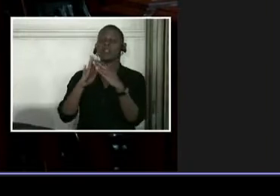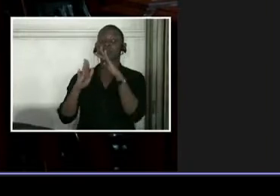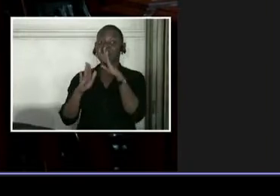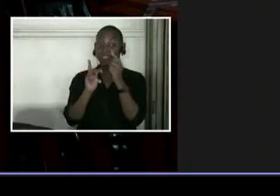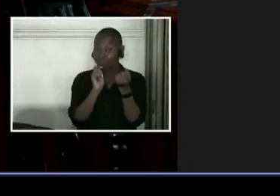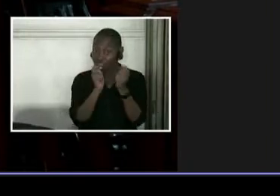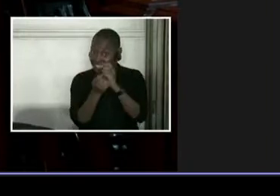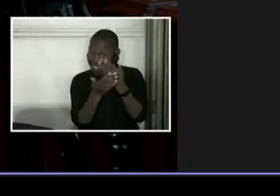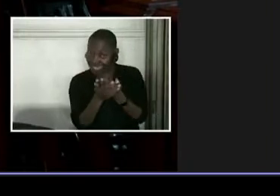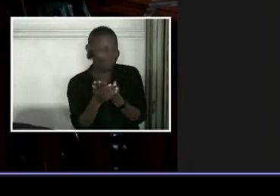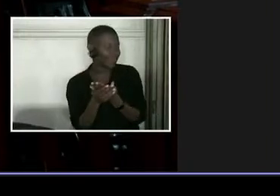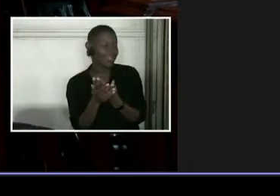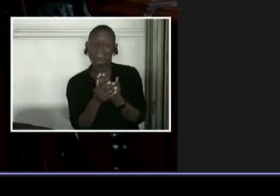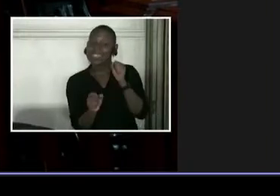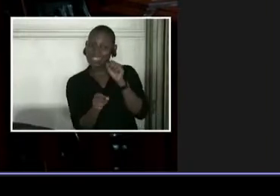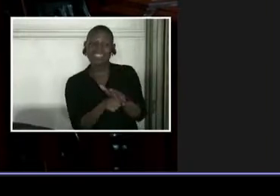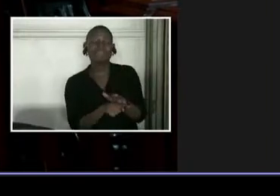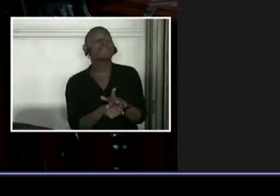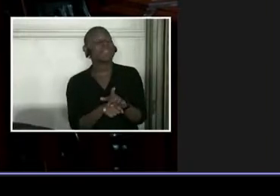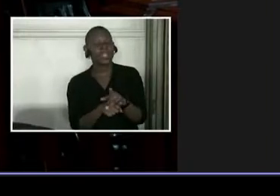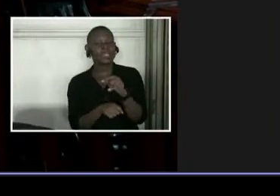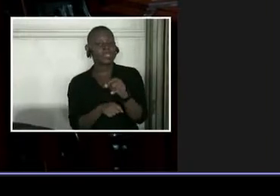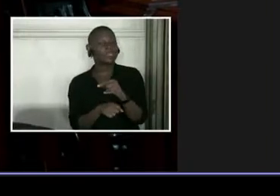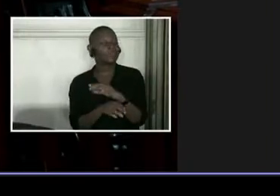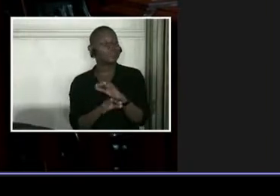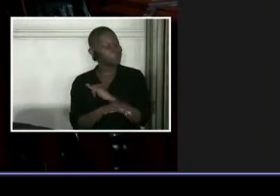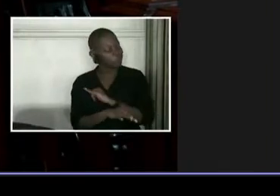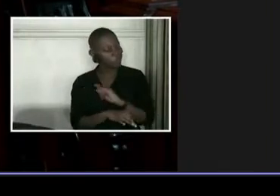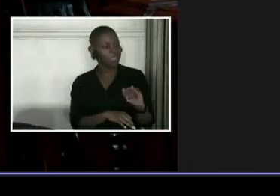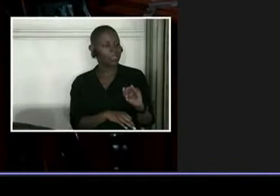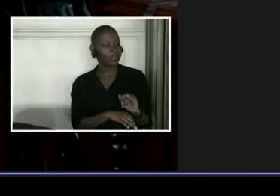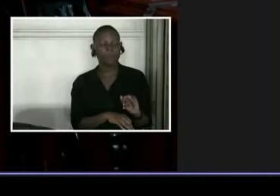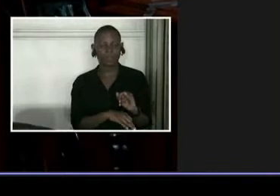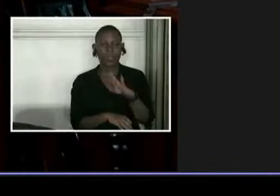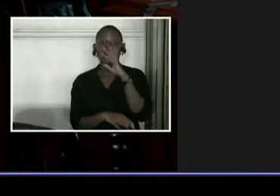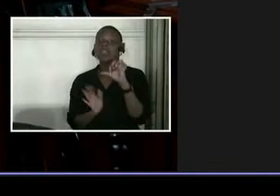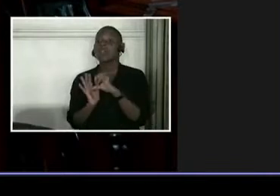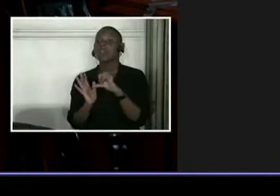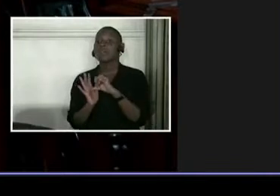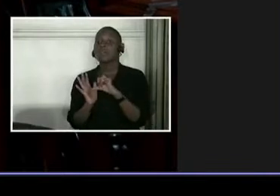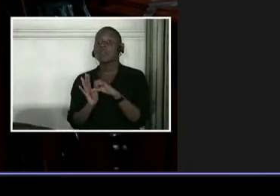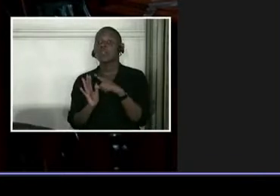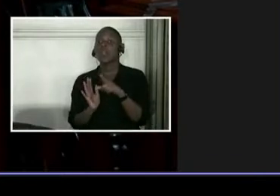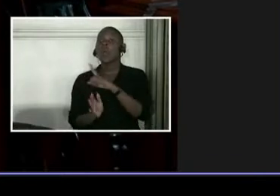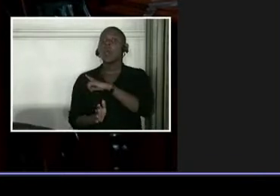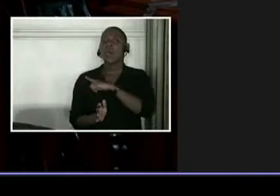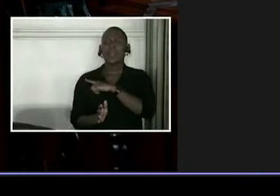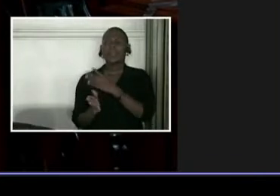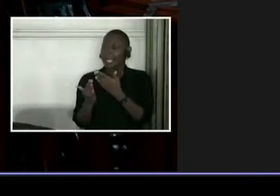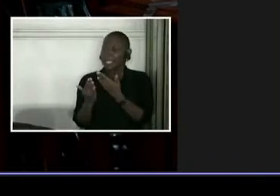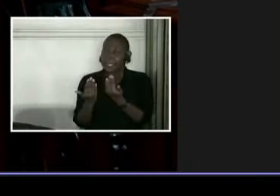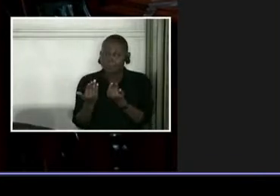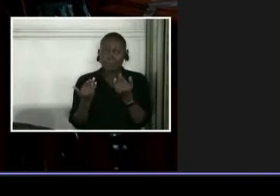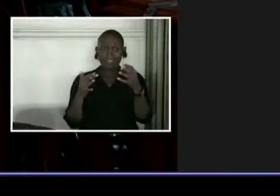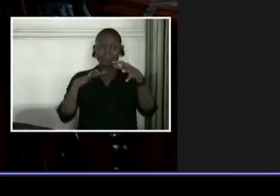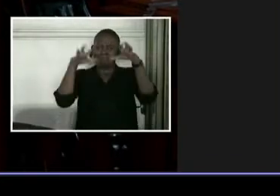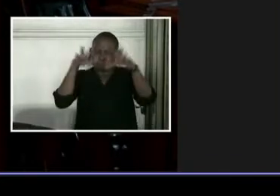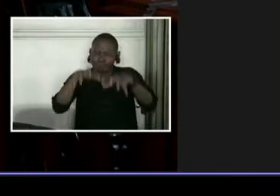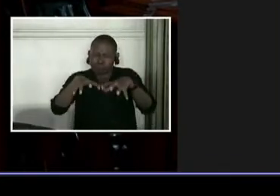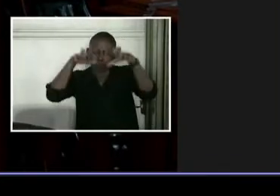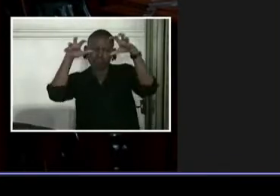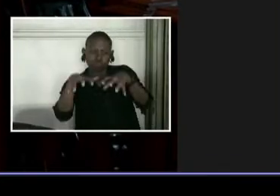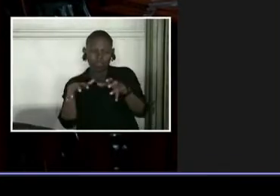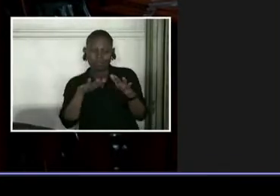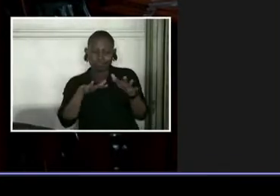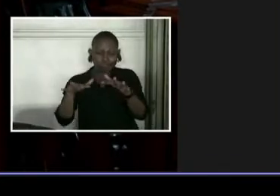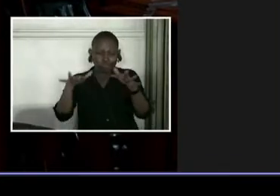irreversible, and its impact will be felt for many years to come. Importantly, unexpected natural disasters do impact on our planned program